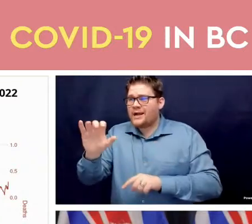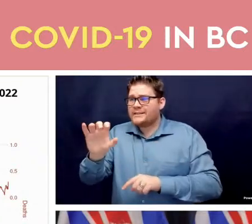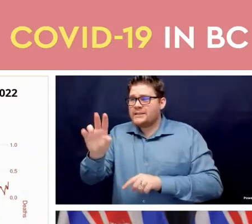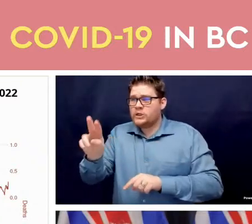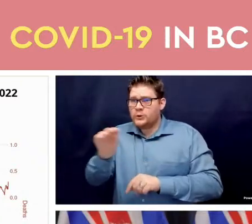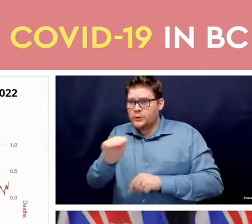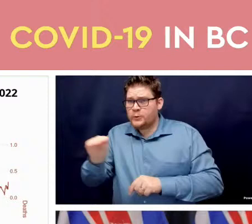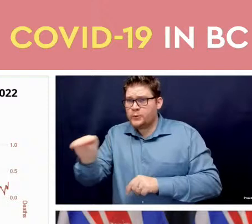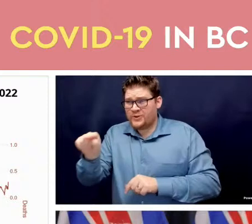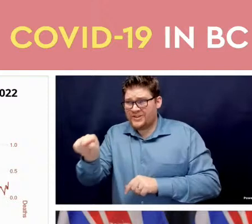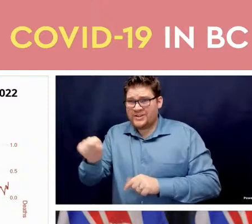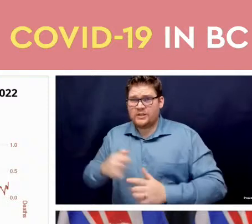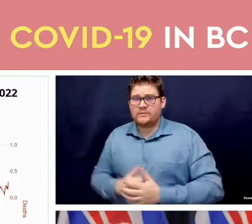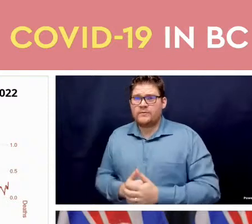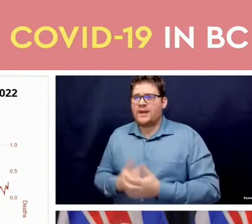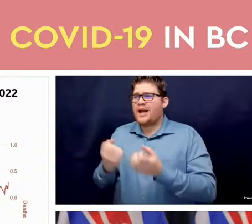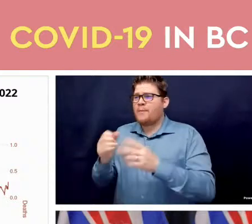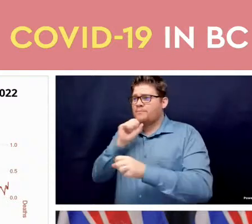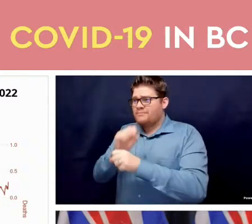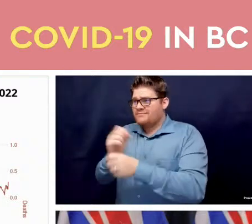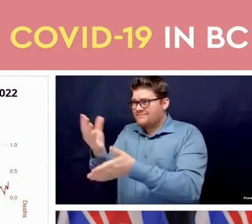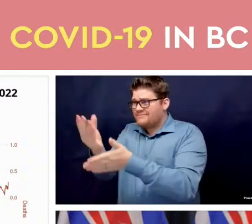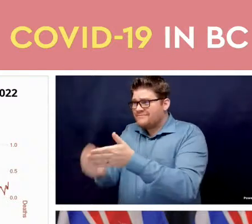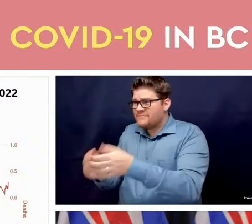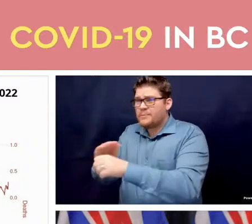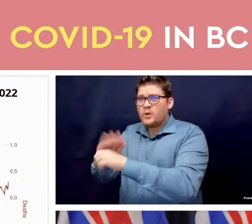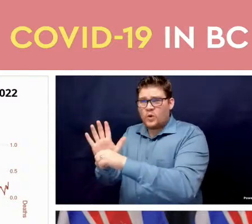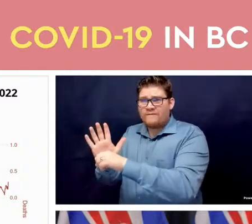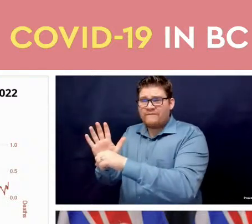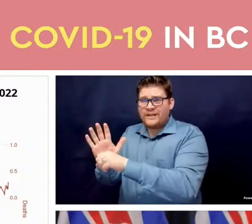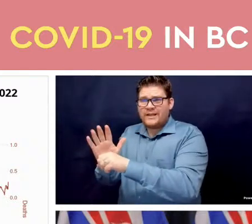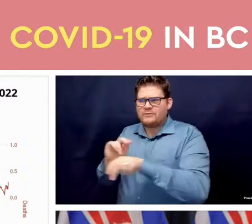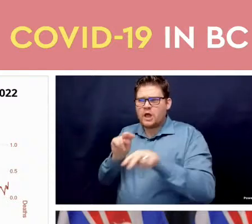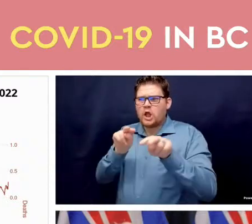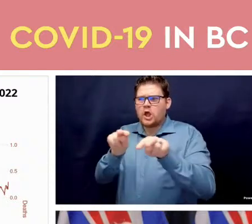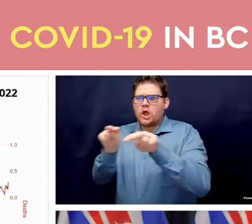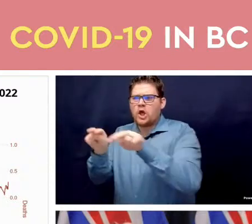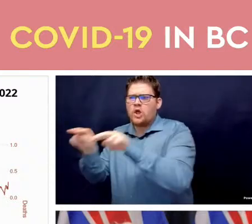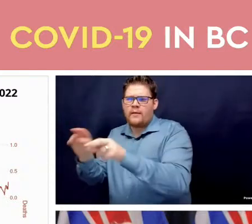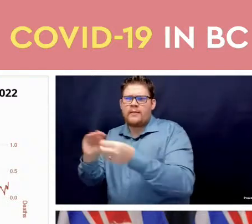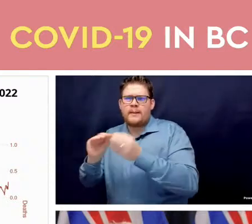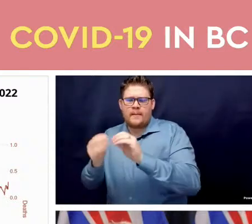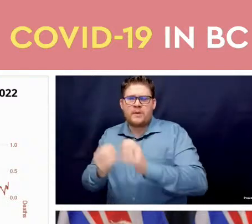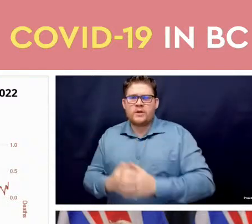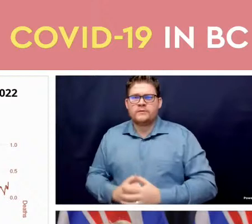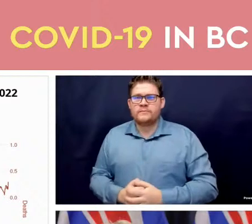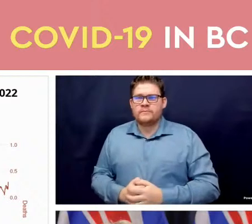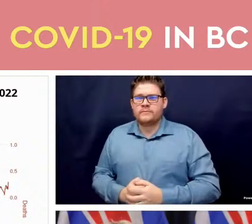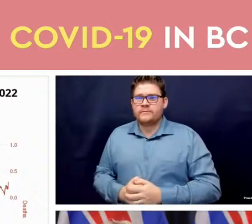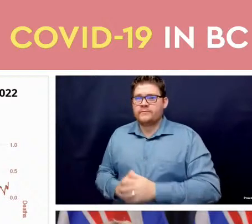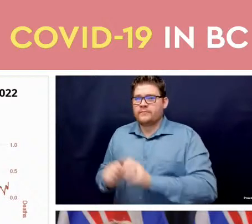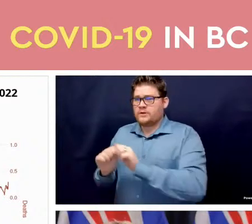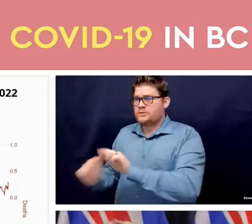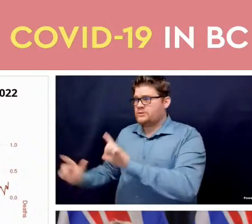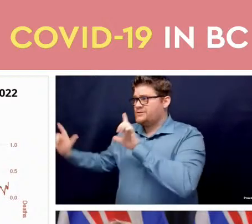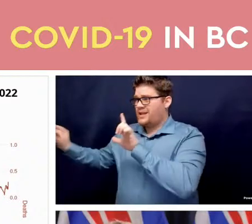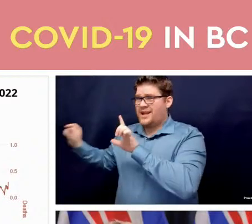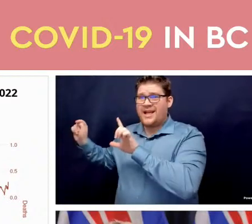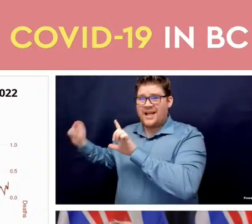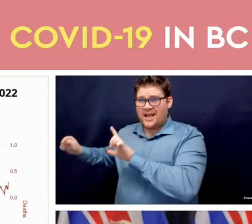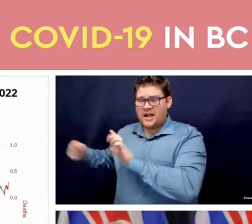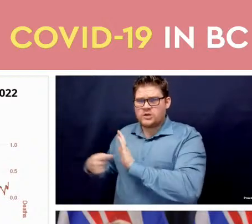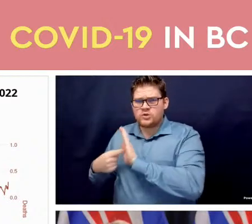The hospitalizations that we're seeing compared to Ontario and Quebec, and what we're seeing is we're all on an